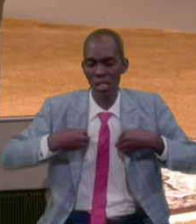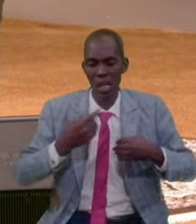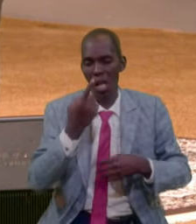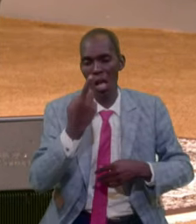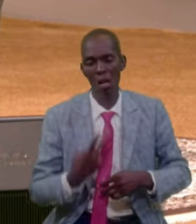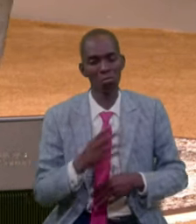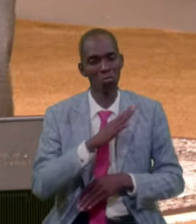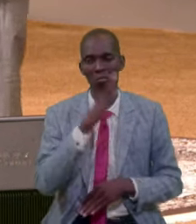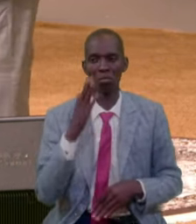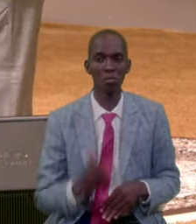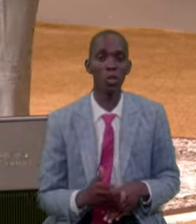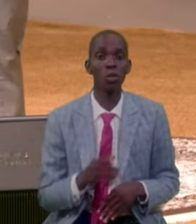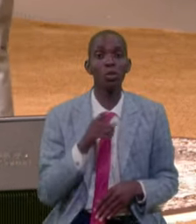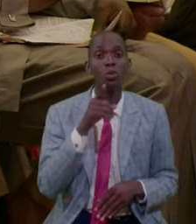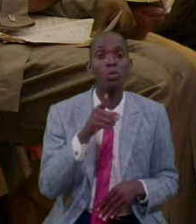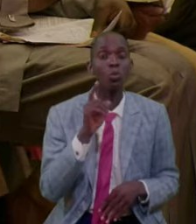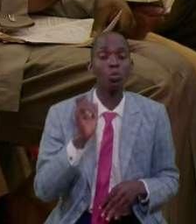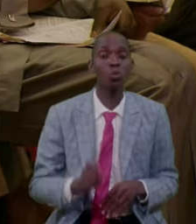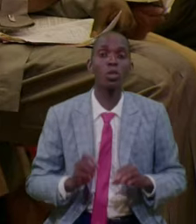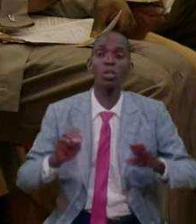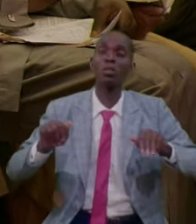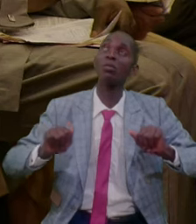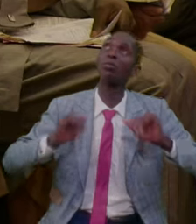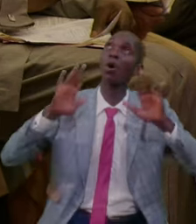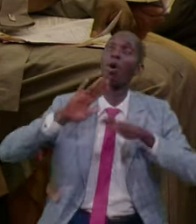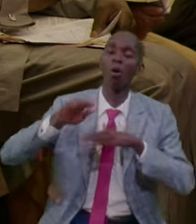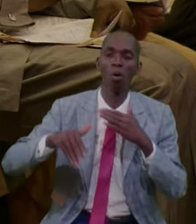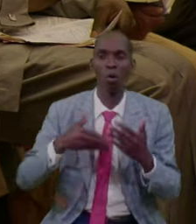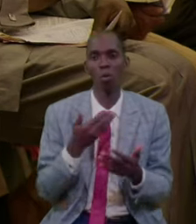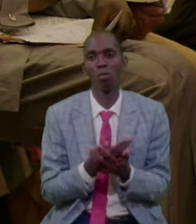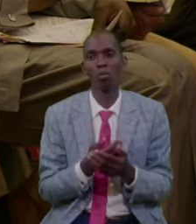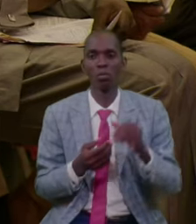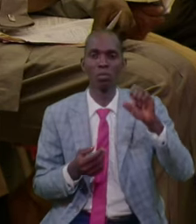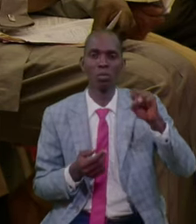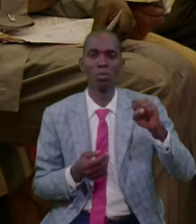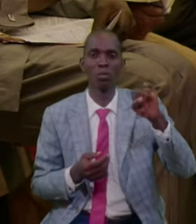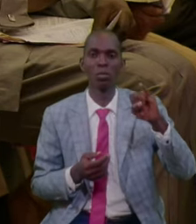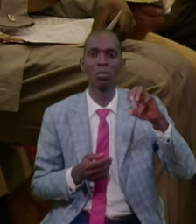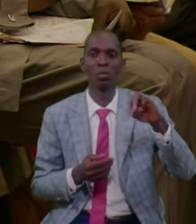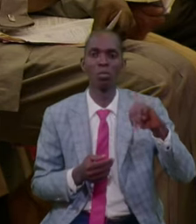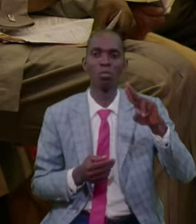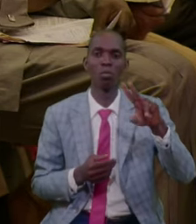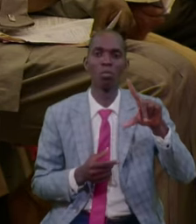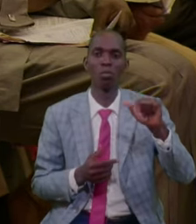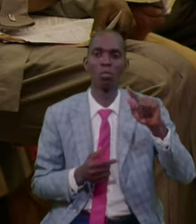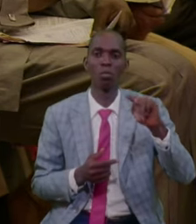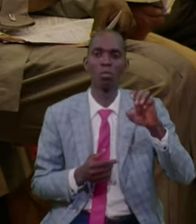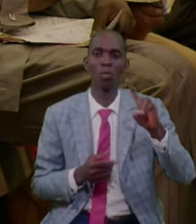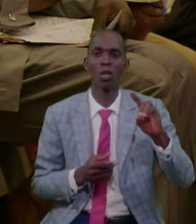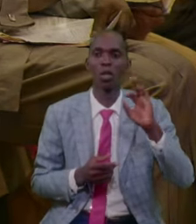the love of God. Simulated fruit without the foundation